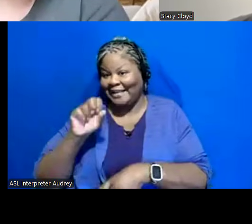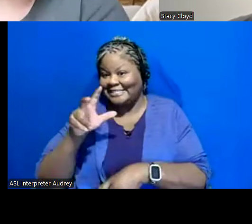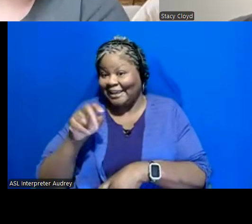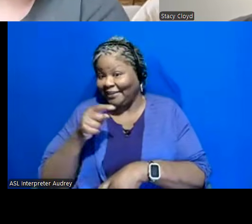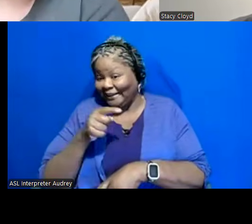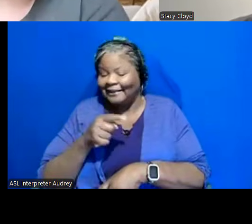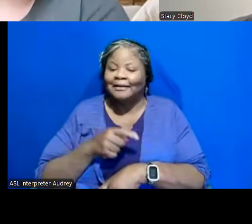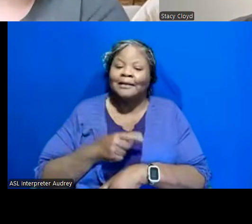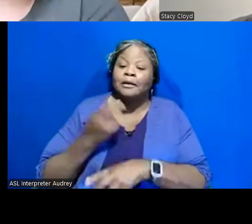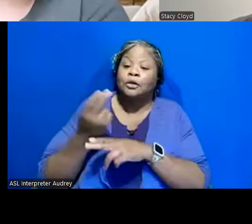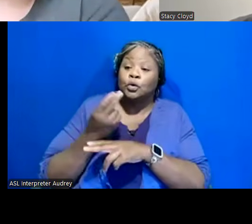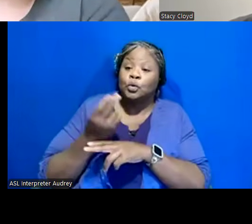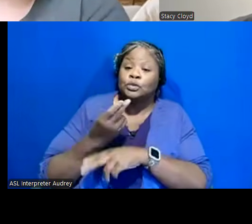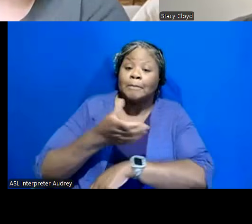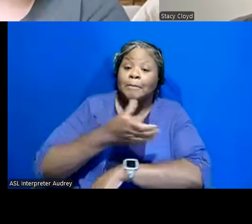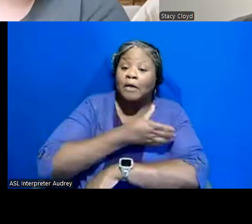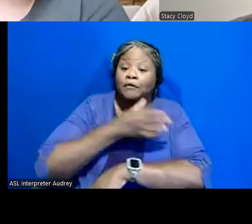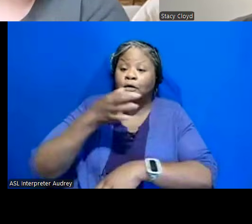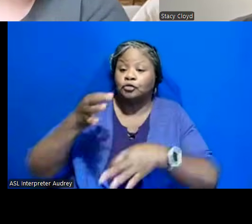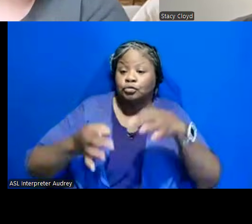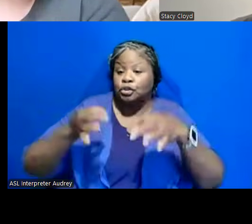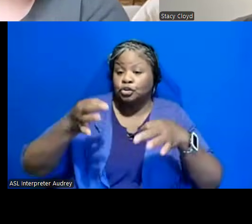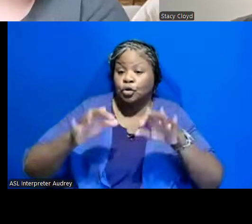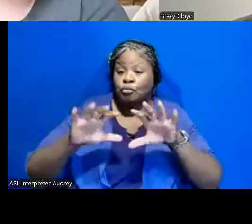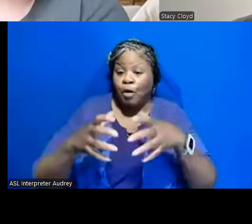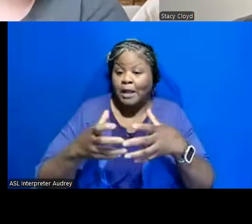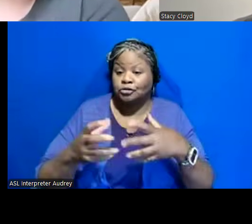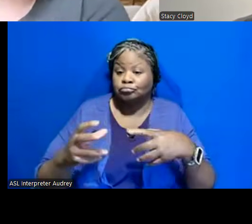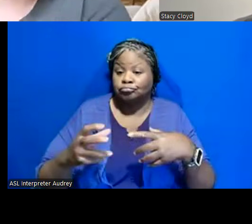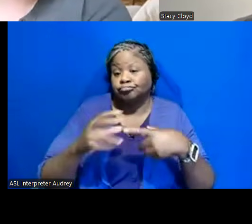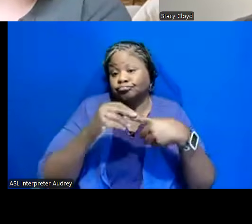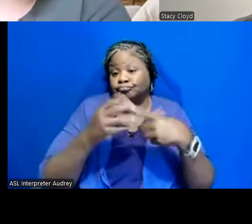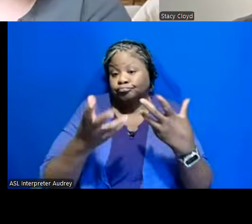some situations using the power of the judicial branch.